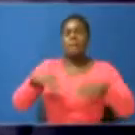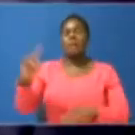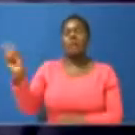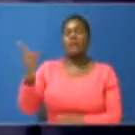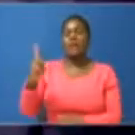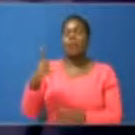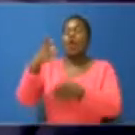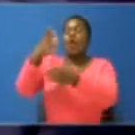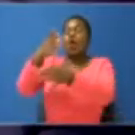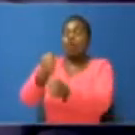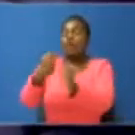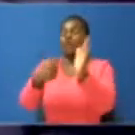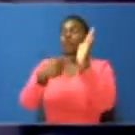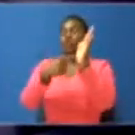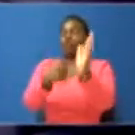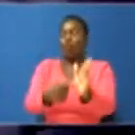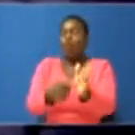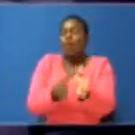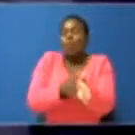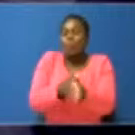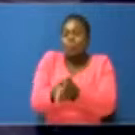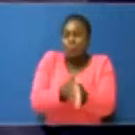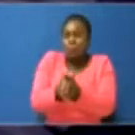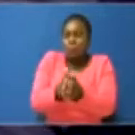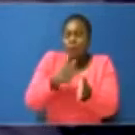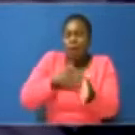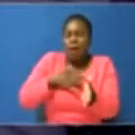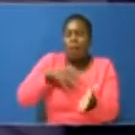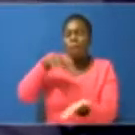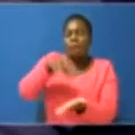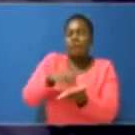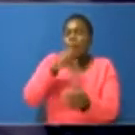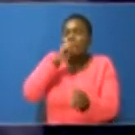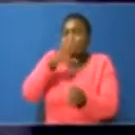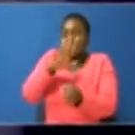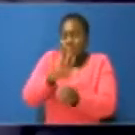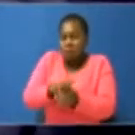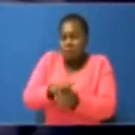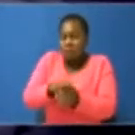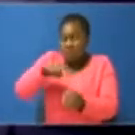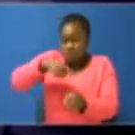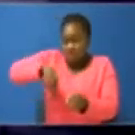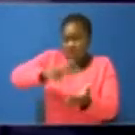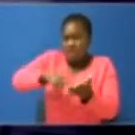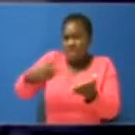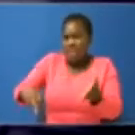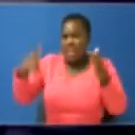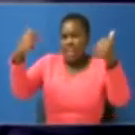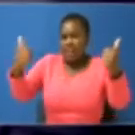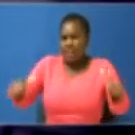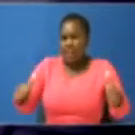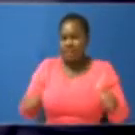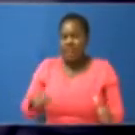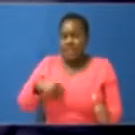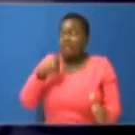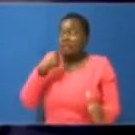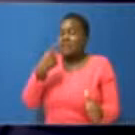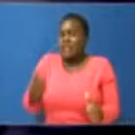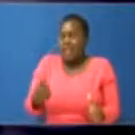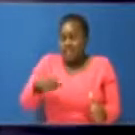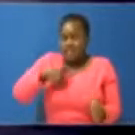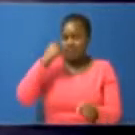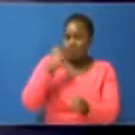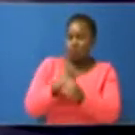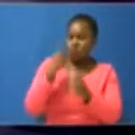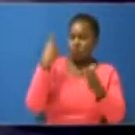nairobi for the confidence they have shown the excitement to our ticket and we want to assure them we shall not let them down and we are here to tell them what we are